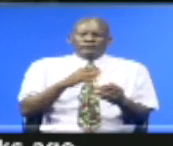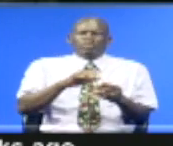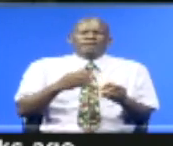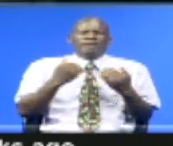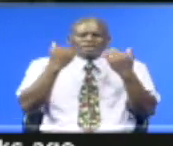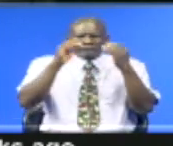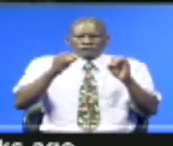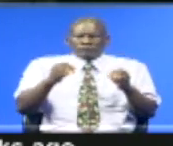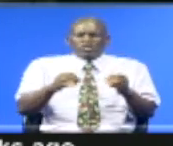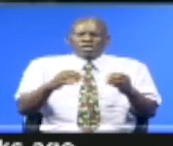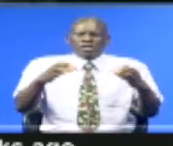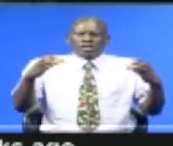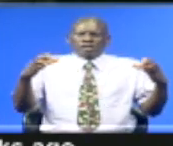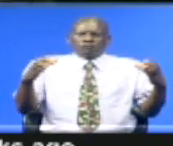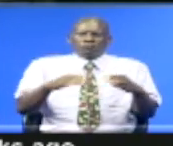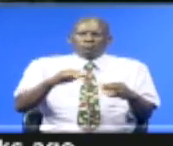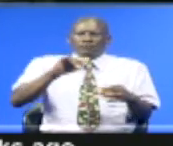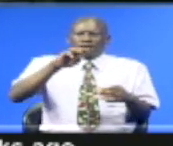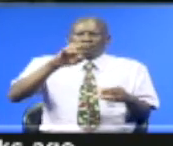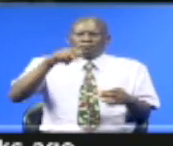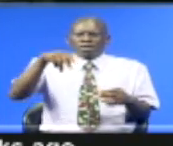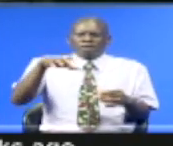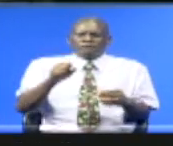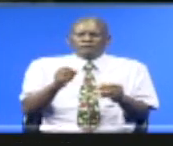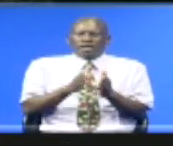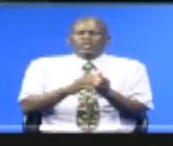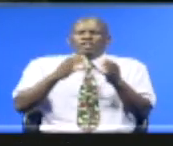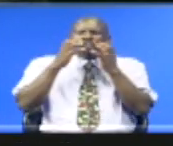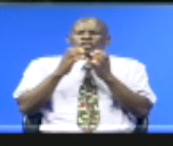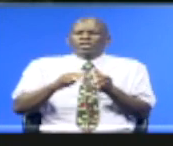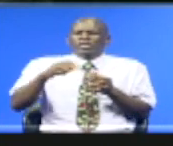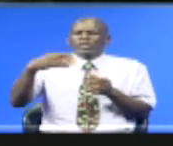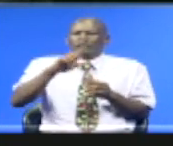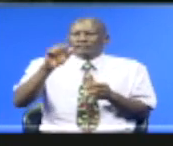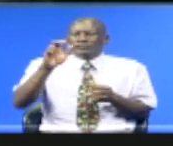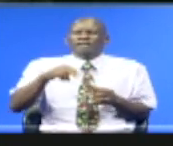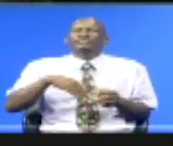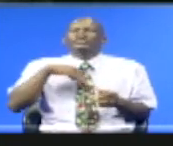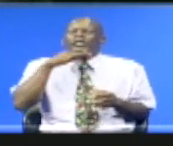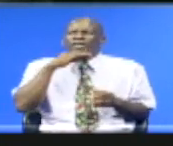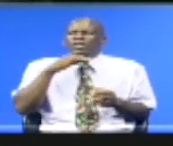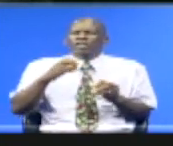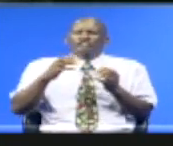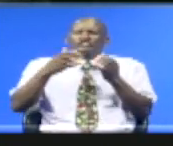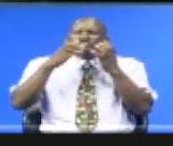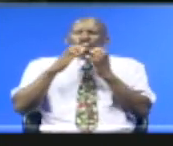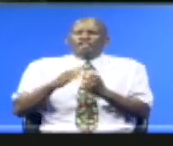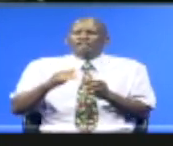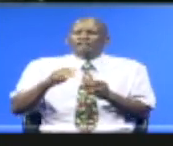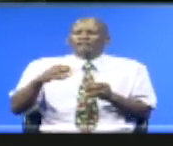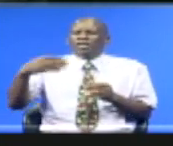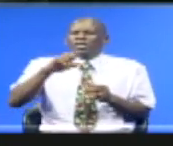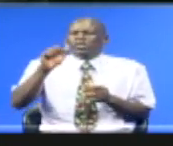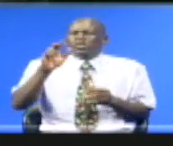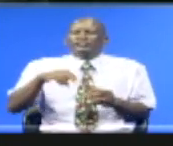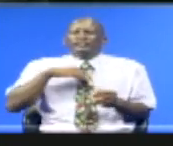The Council of Imams and Preachers of Kenya's National Vice Chairman, Sheikh Hassan Suleiman, has passed on. Sheikh Suleiman died this afternoon at his home